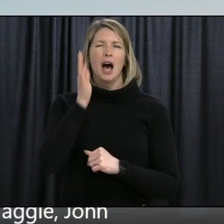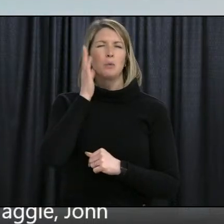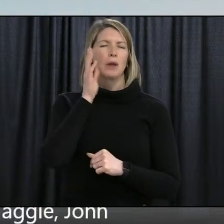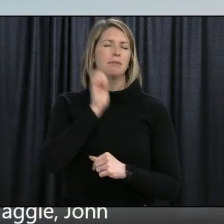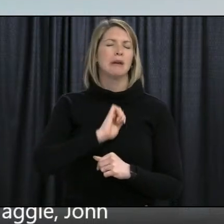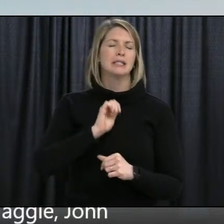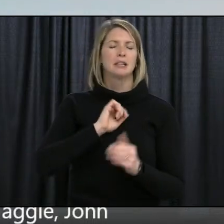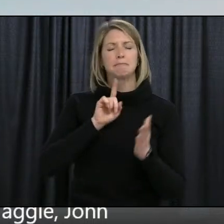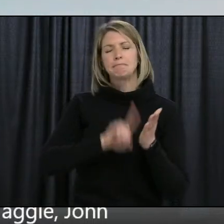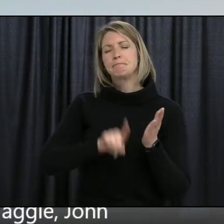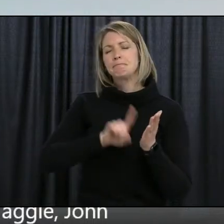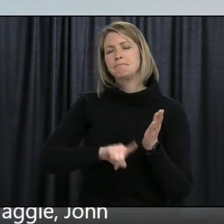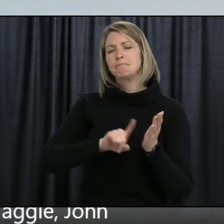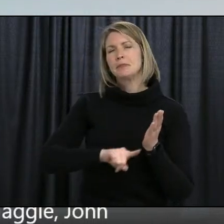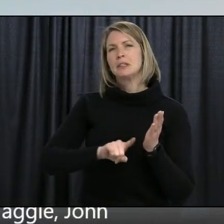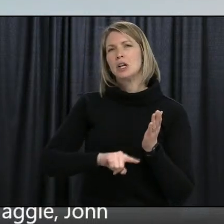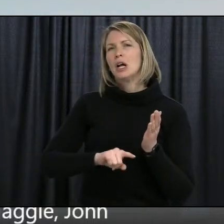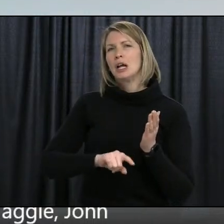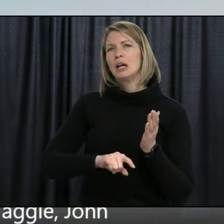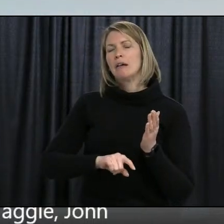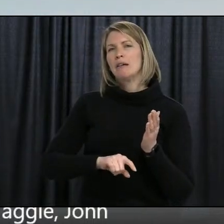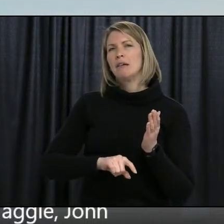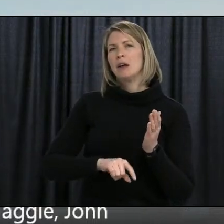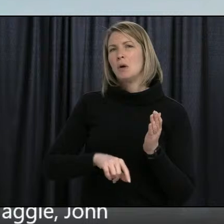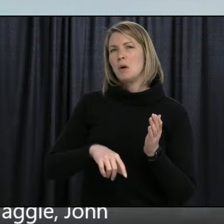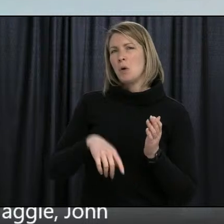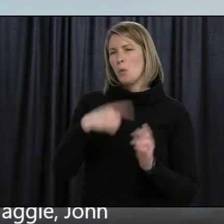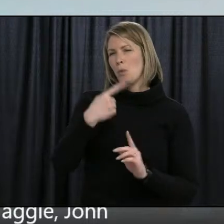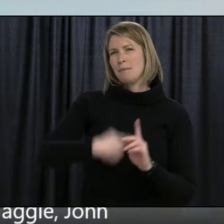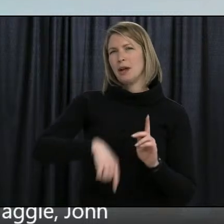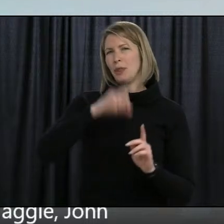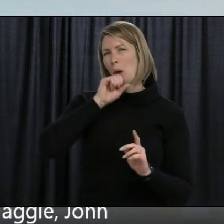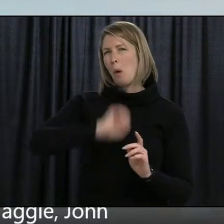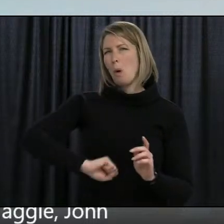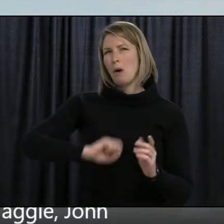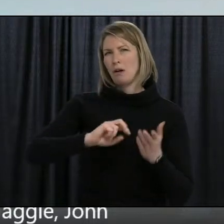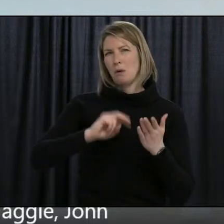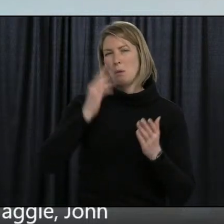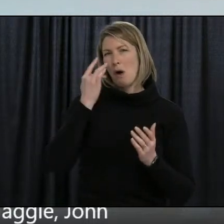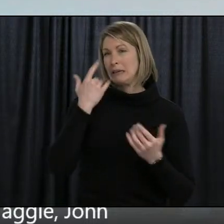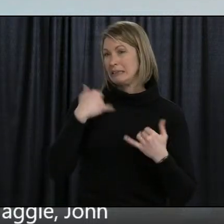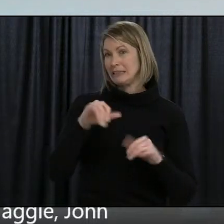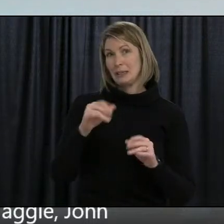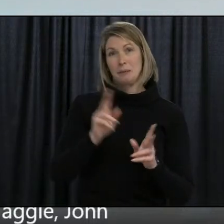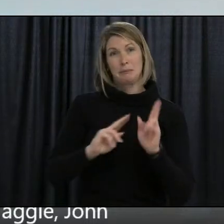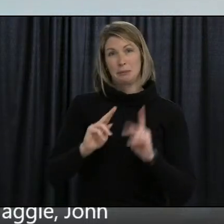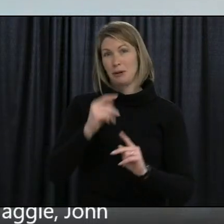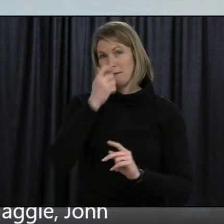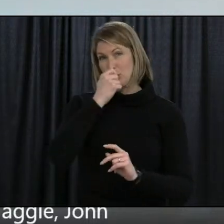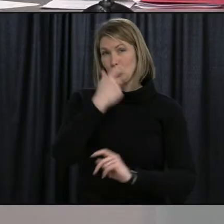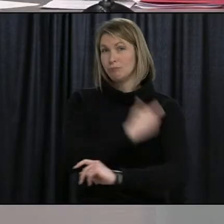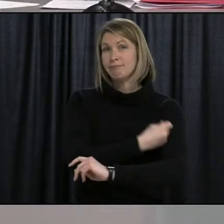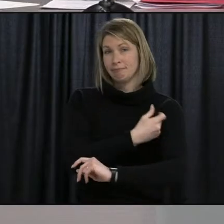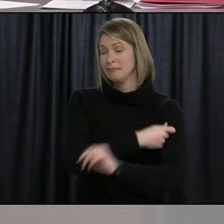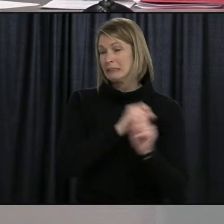back and get you some fresh data, because there has still been some flu clinics on the go.